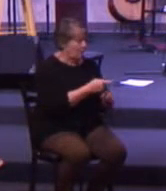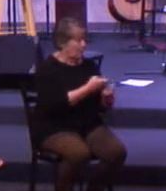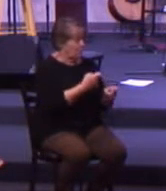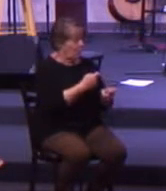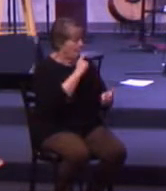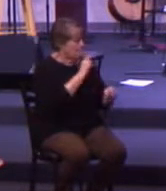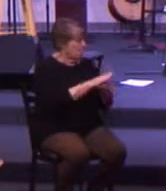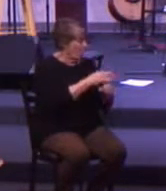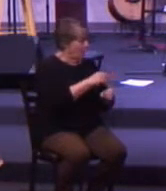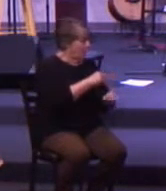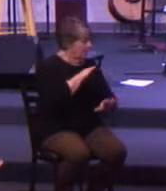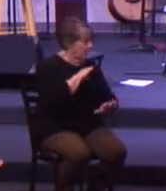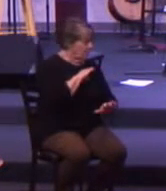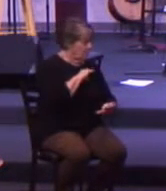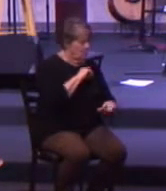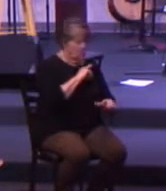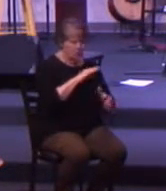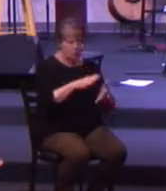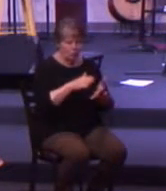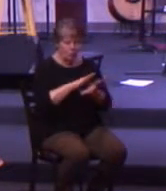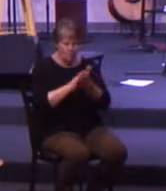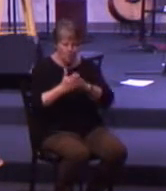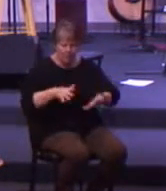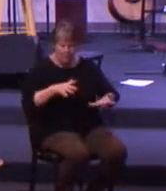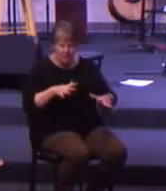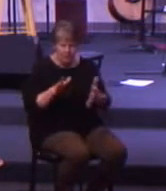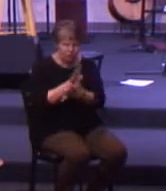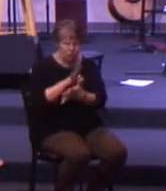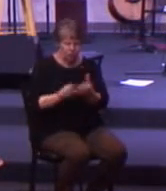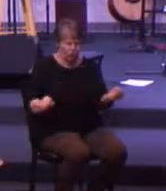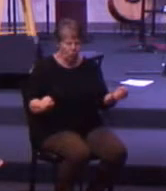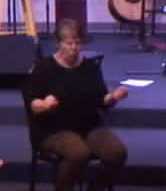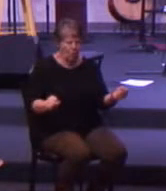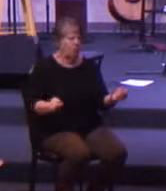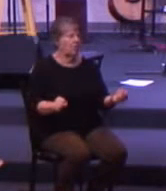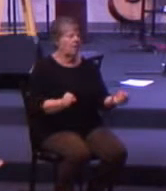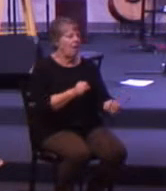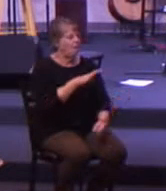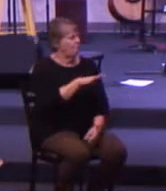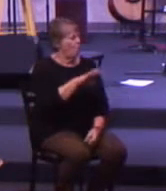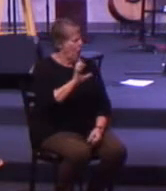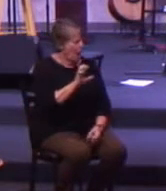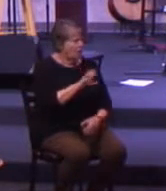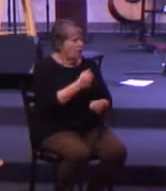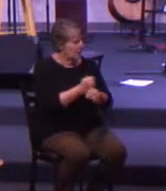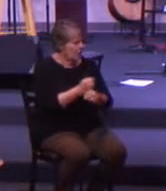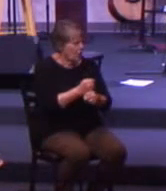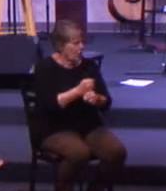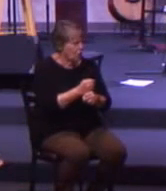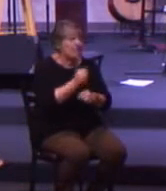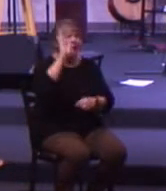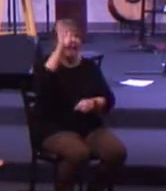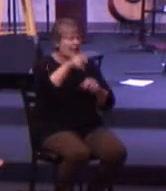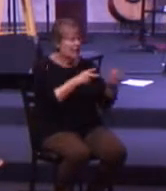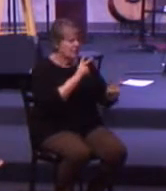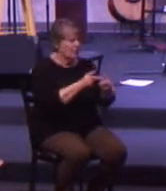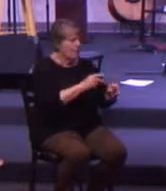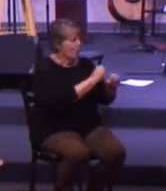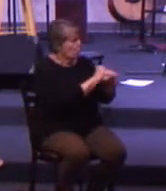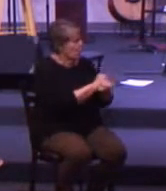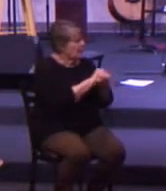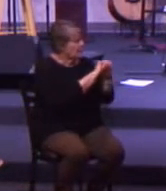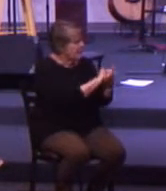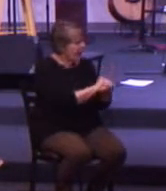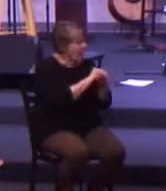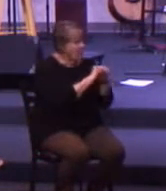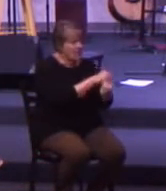to blessing destroyed. And for 400 years, God's people were enslaved in Egypt. It was the